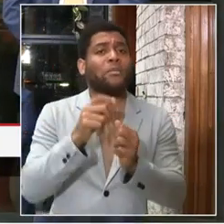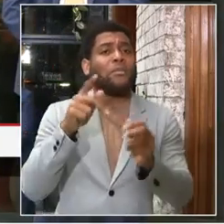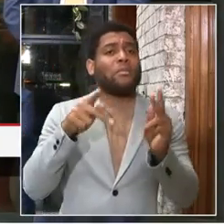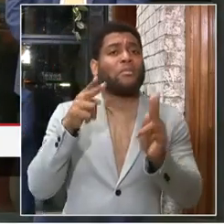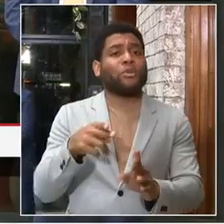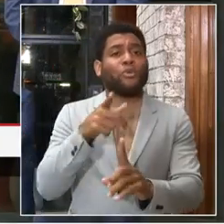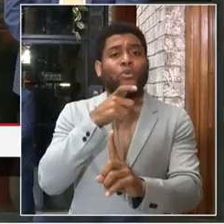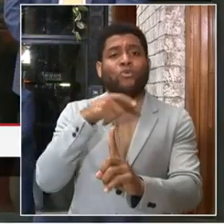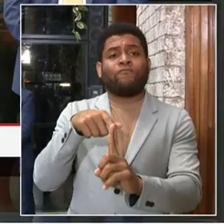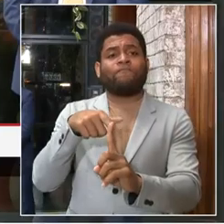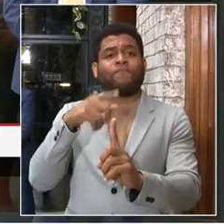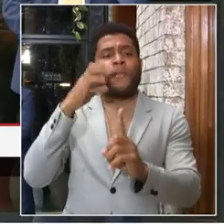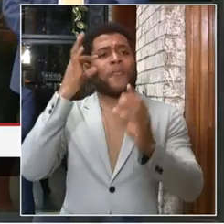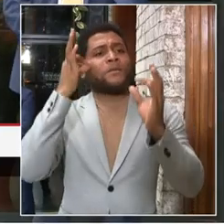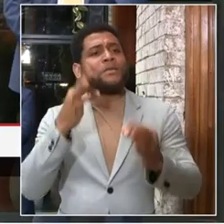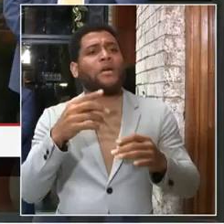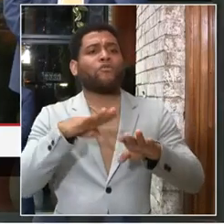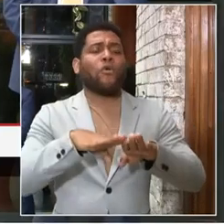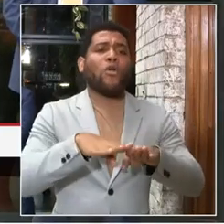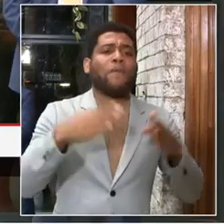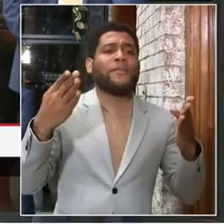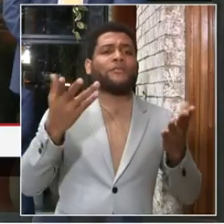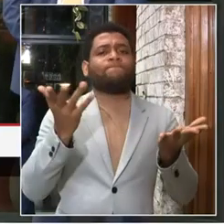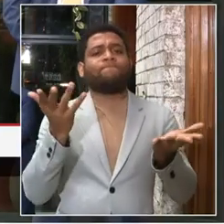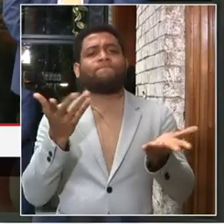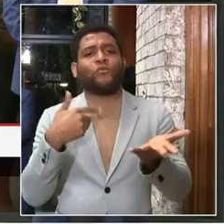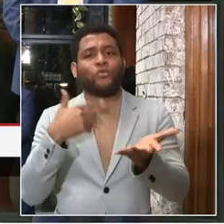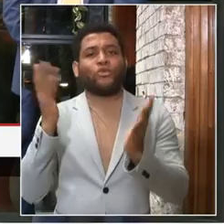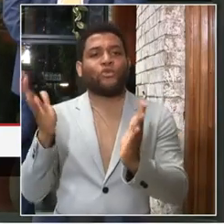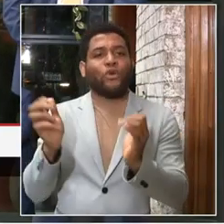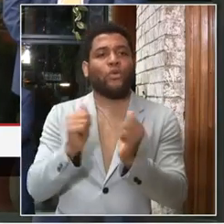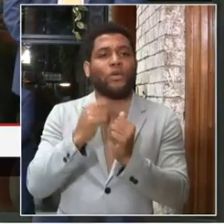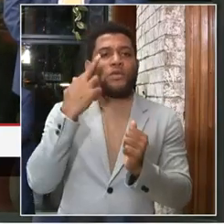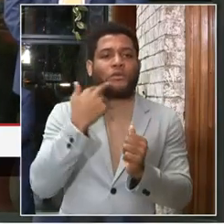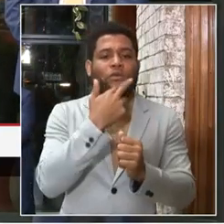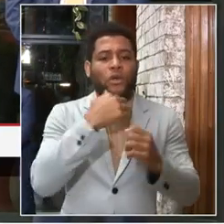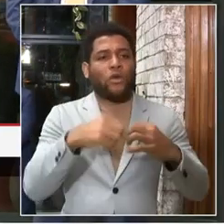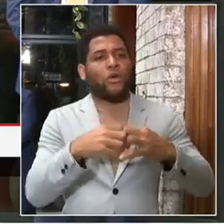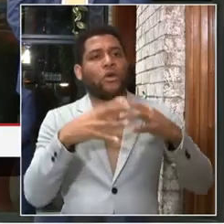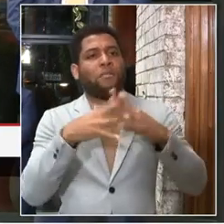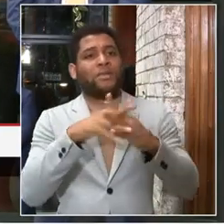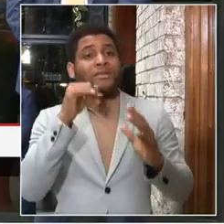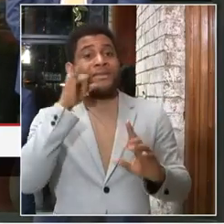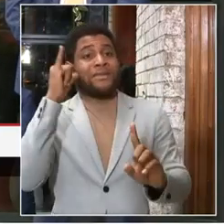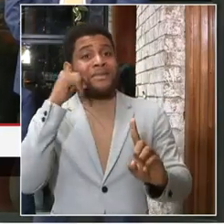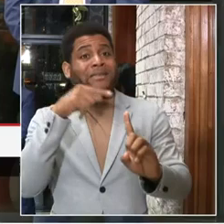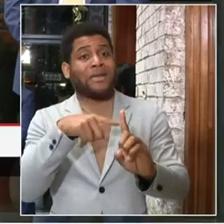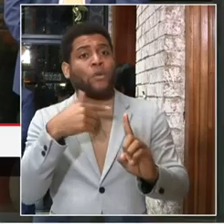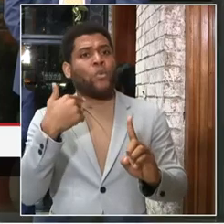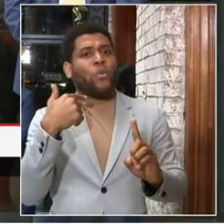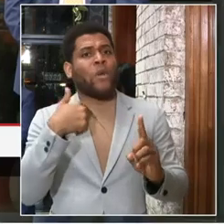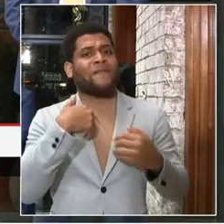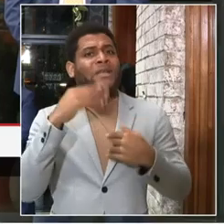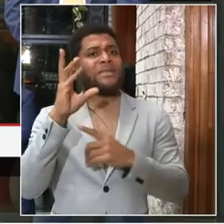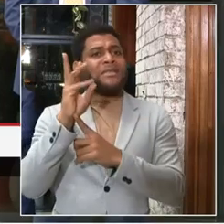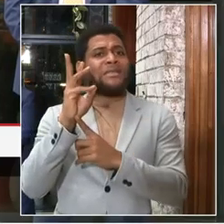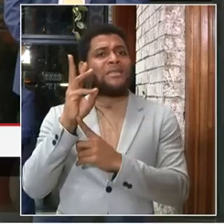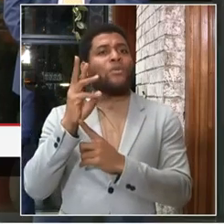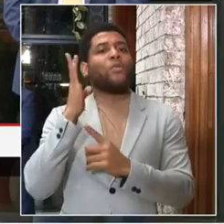with a restaurant entrepreneur yesterday who's at 6 and is continuing to invest in new openings in Washington,